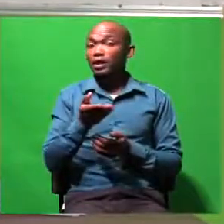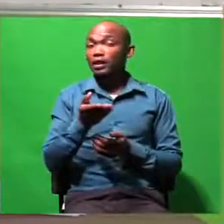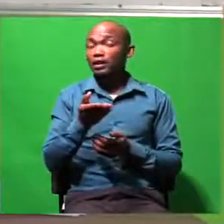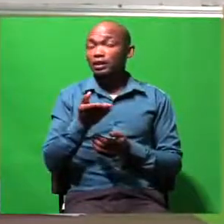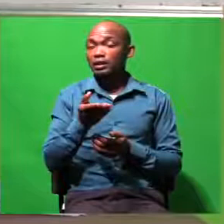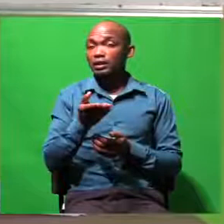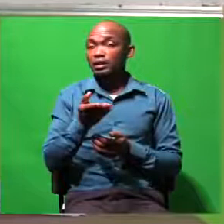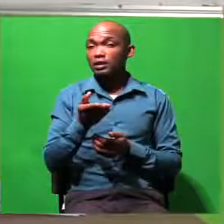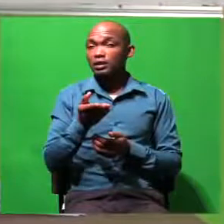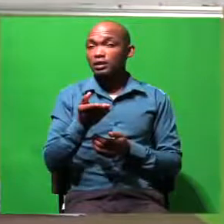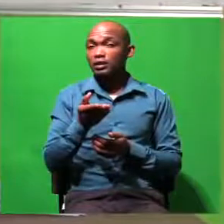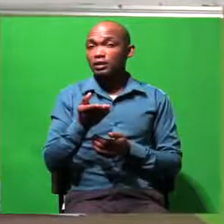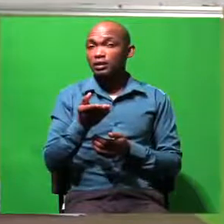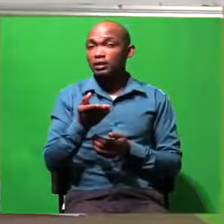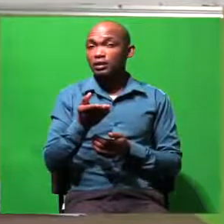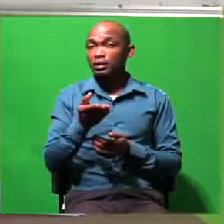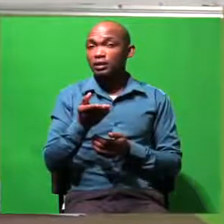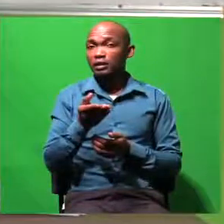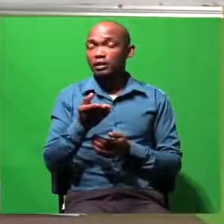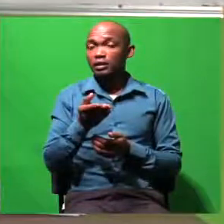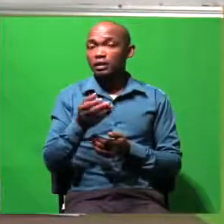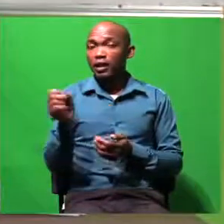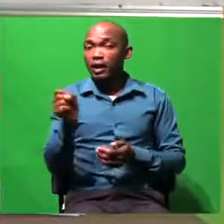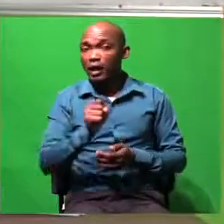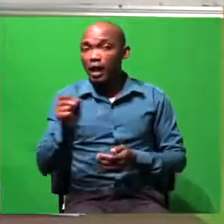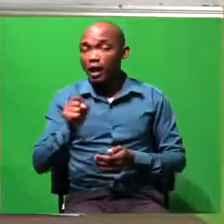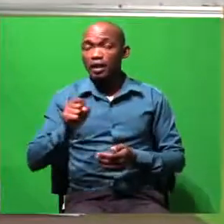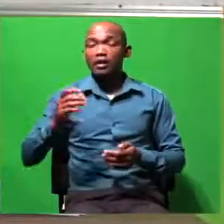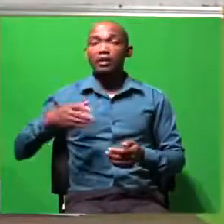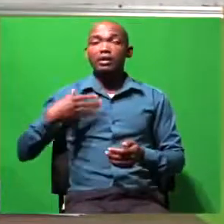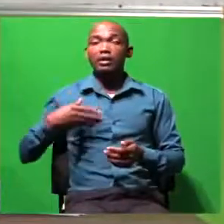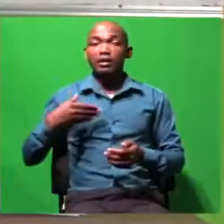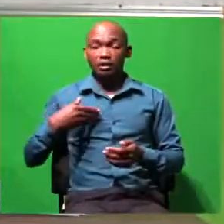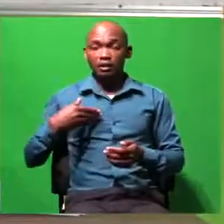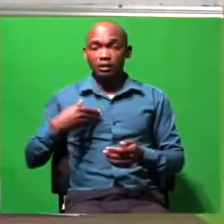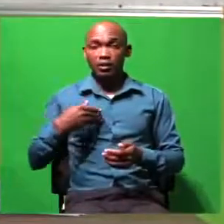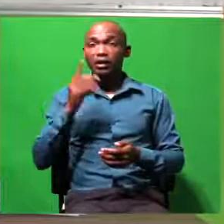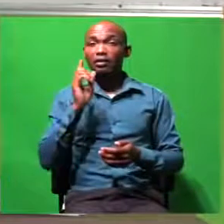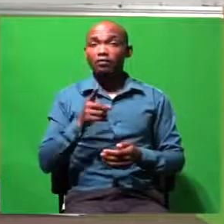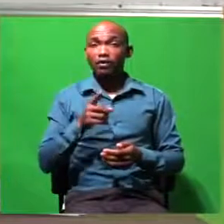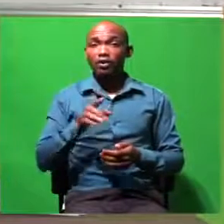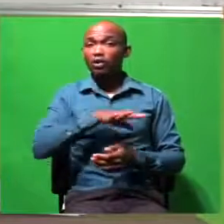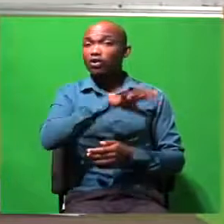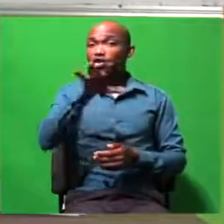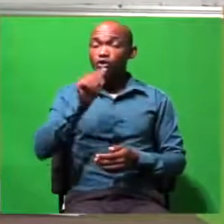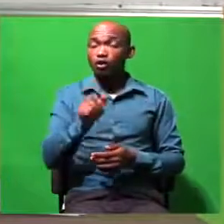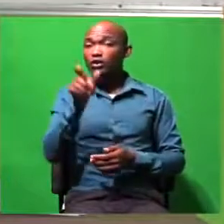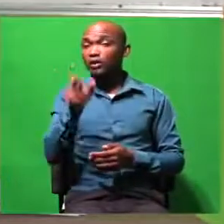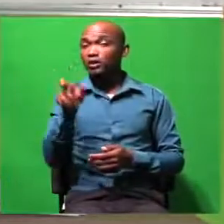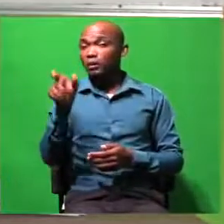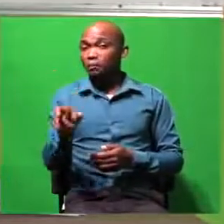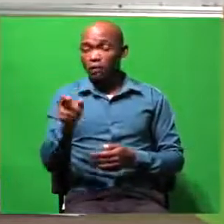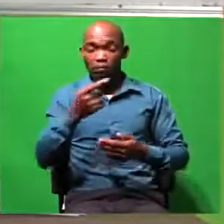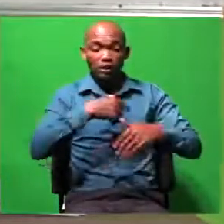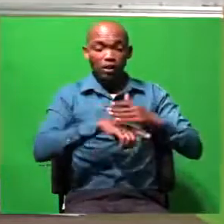group, or the special people, they need special treatment or special care in the communities. Therefore, those people under